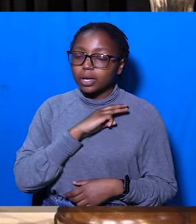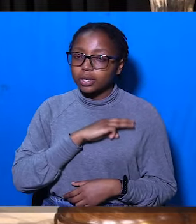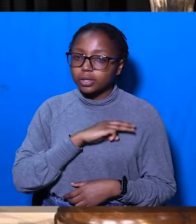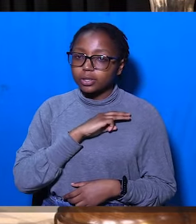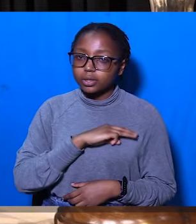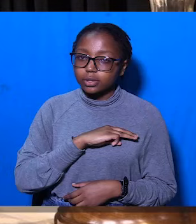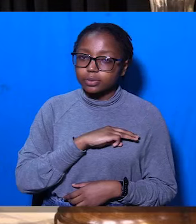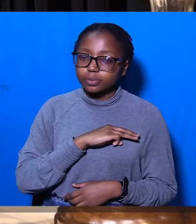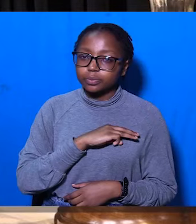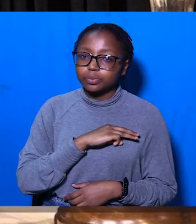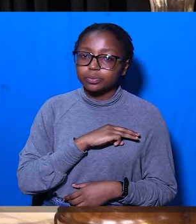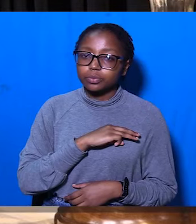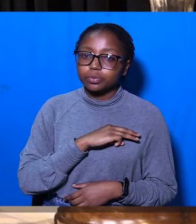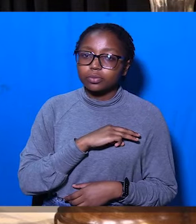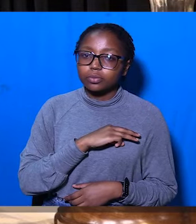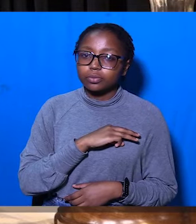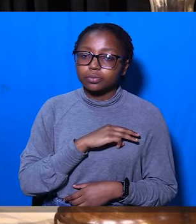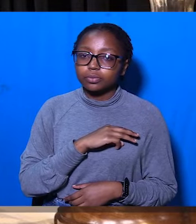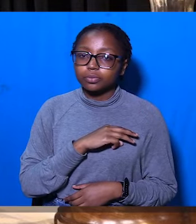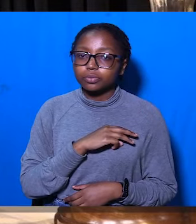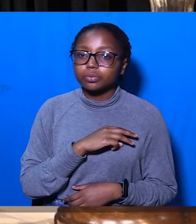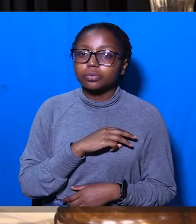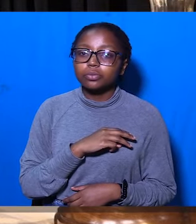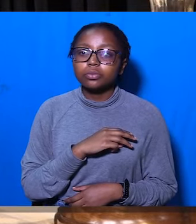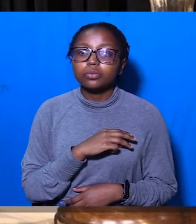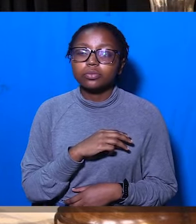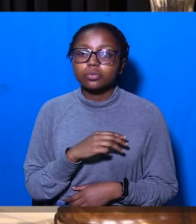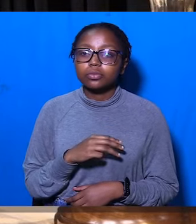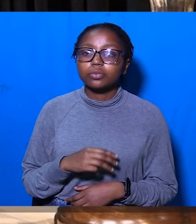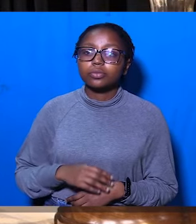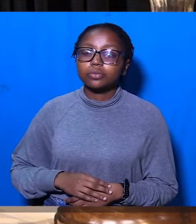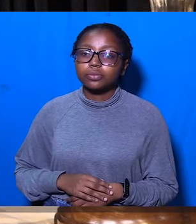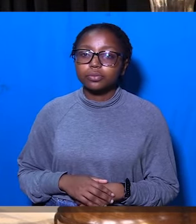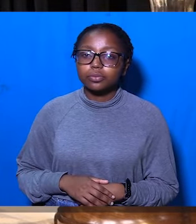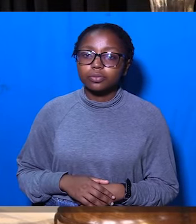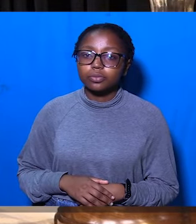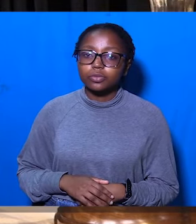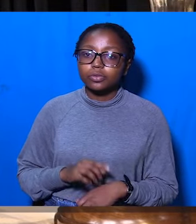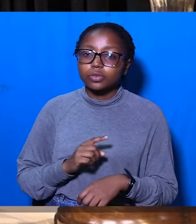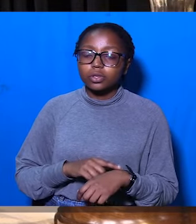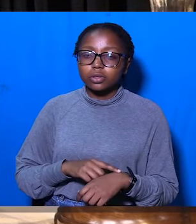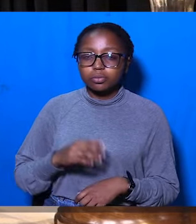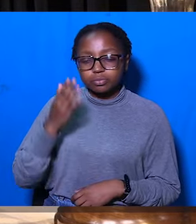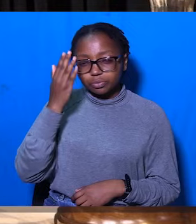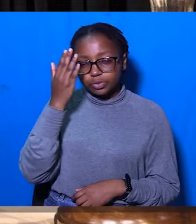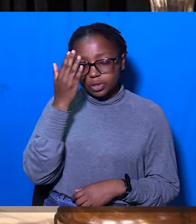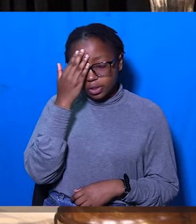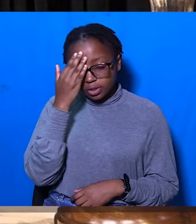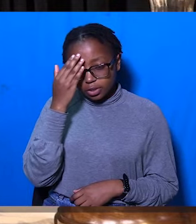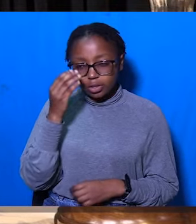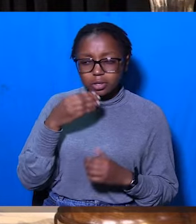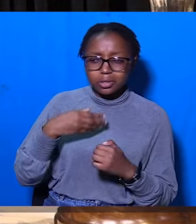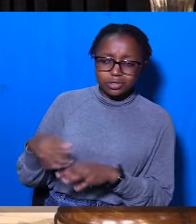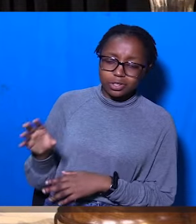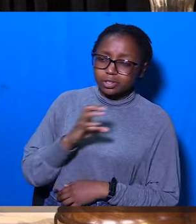had rejected Christ, but they received God's mercy. Even Israel, though they rejected God, Christ, Paul is reminding